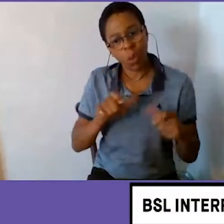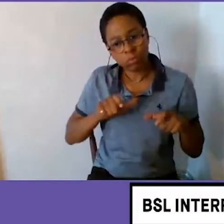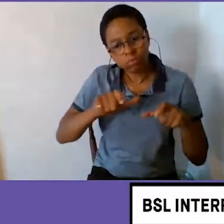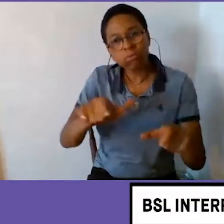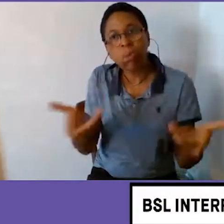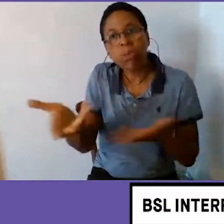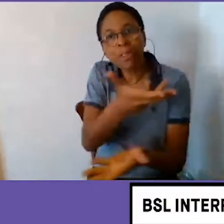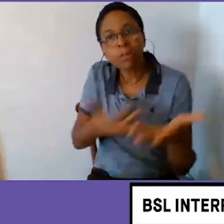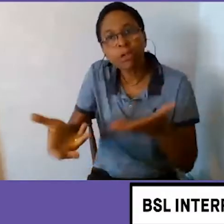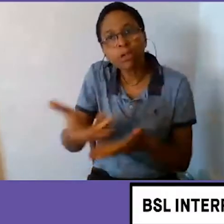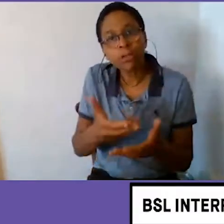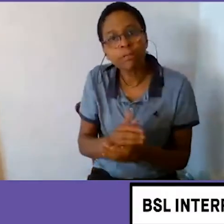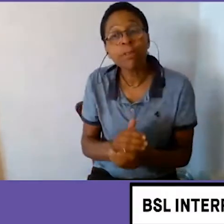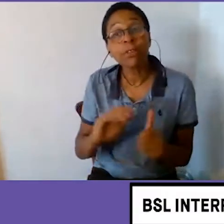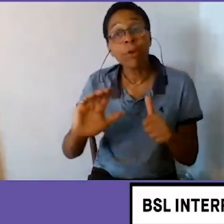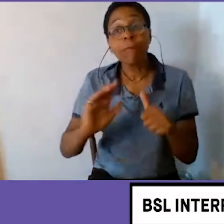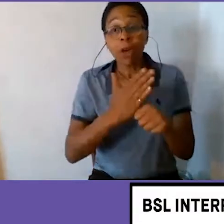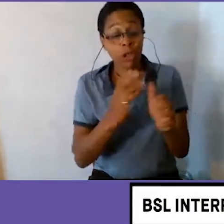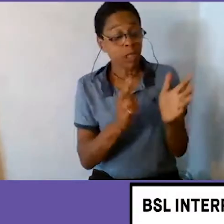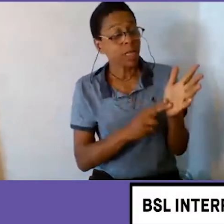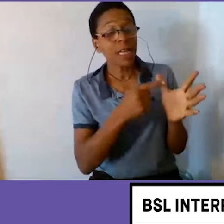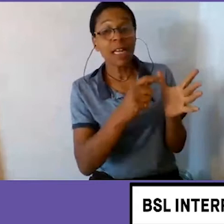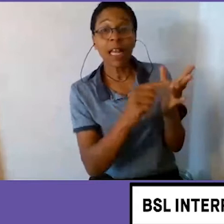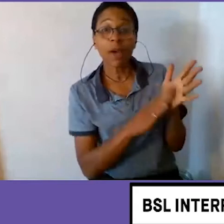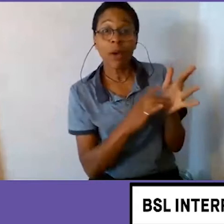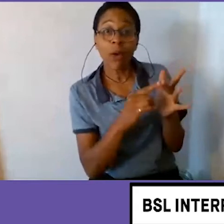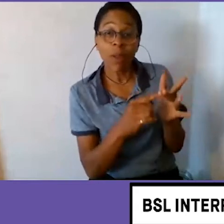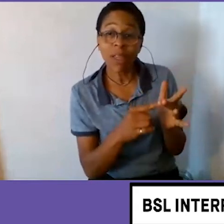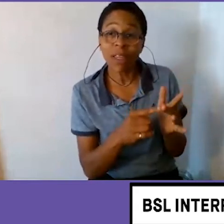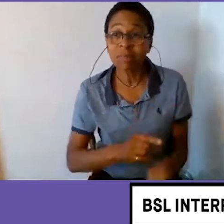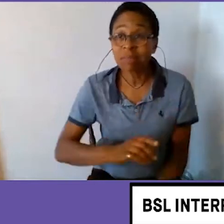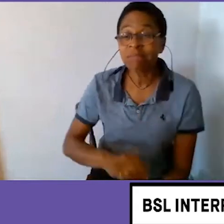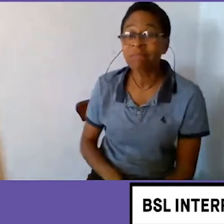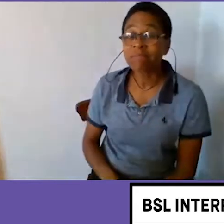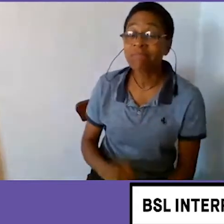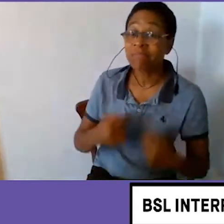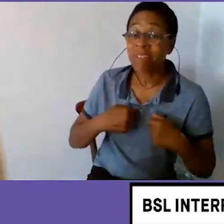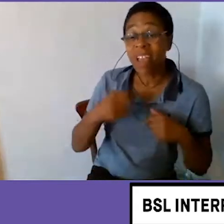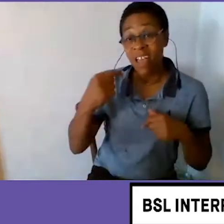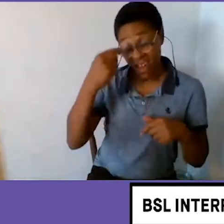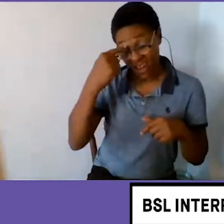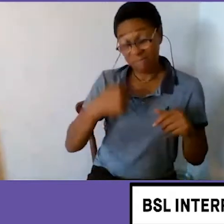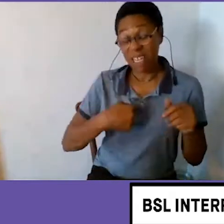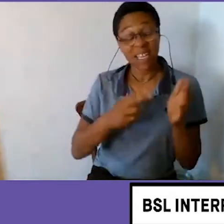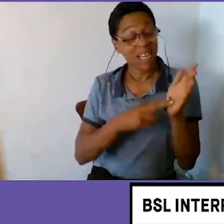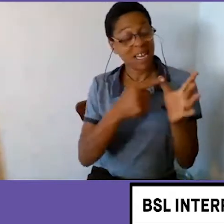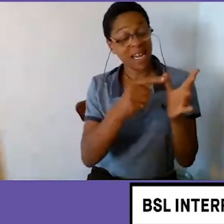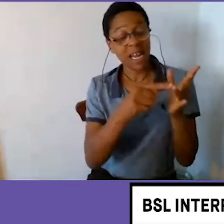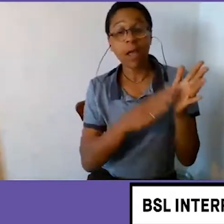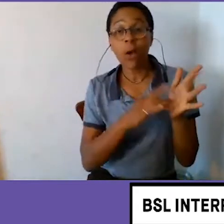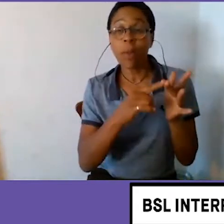So Naomi, welcome. Hi, thank you. My name's Naomi Bennett and I run